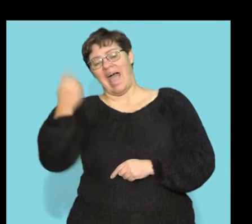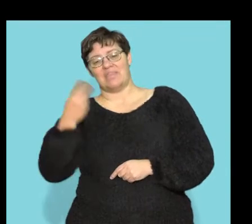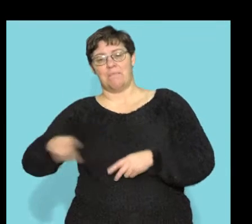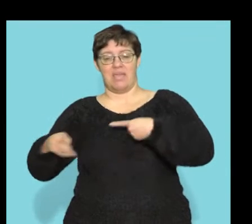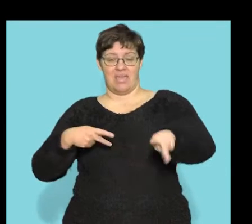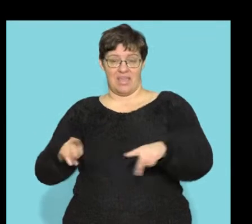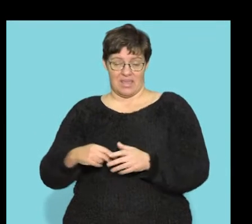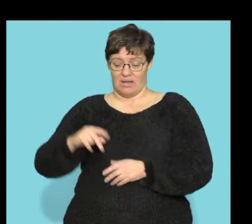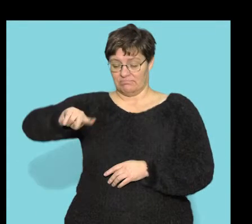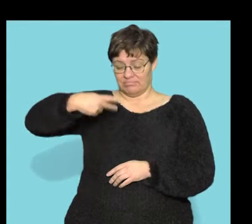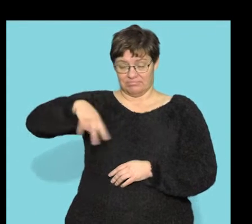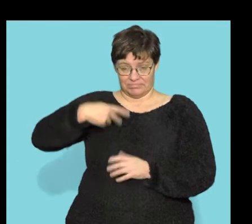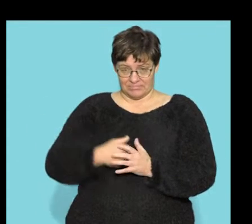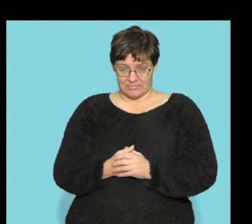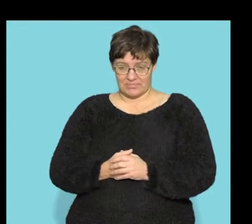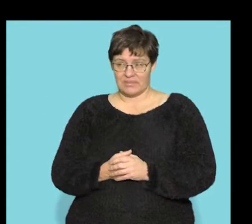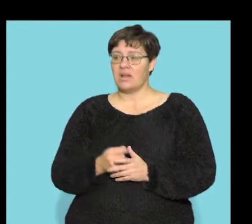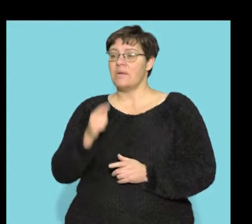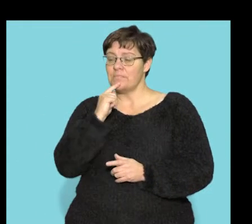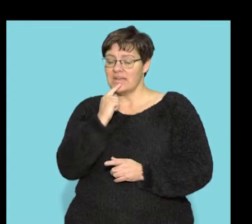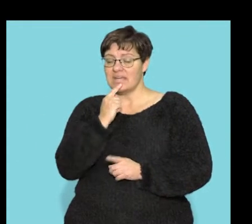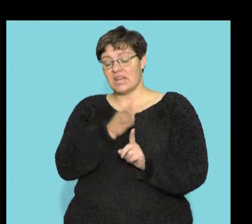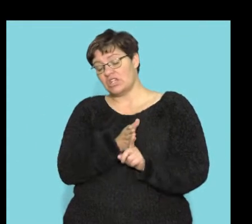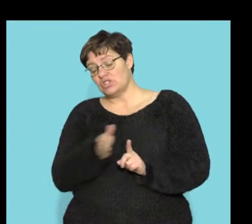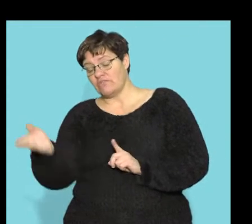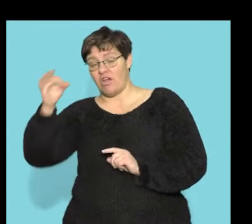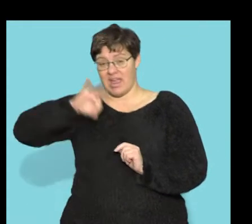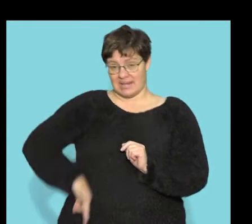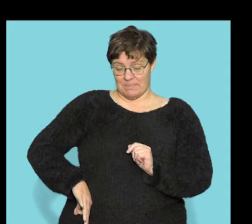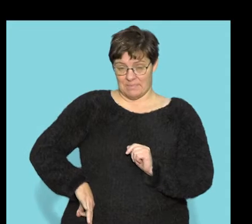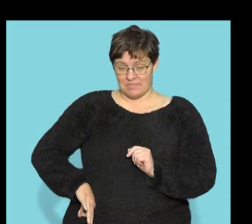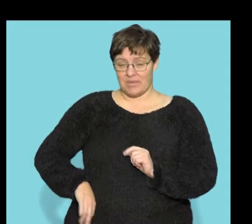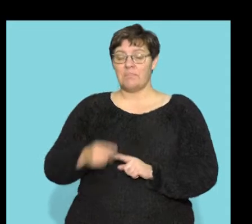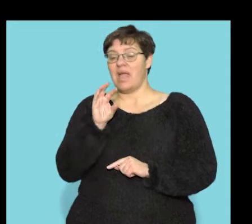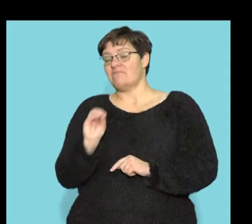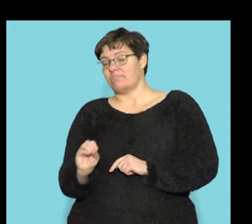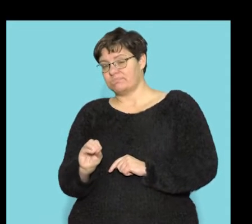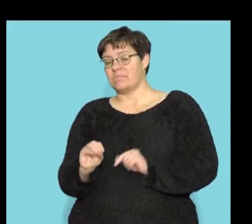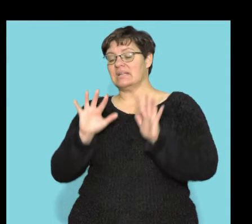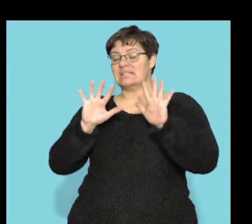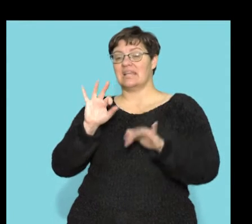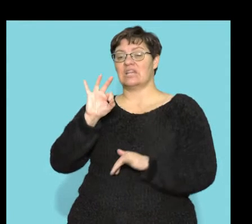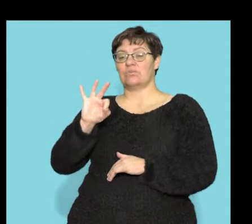other payables, right? Under the item deferred income, I have the figure